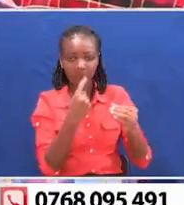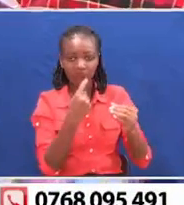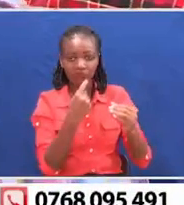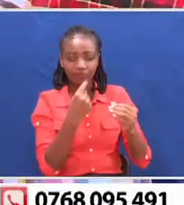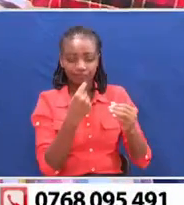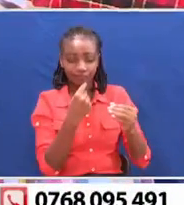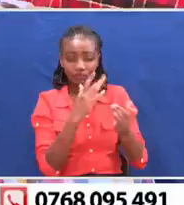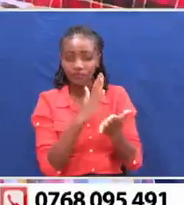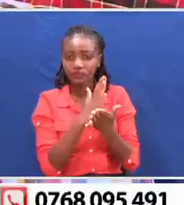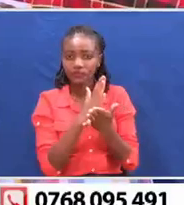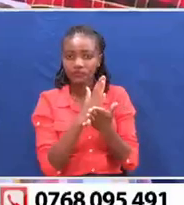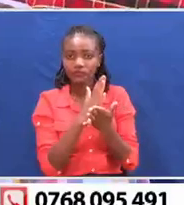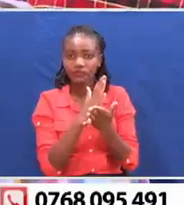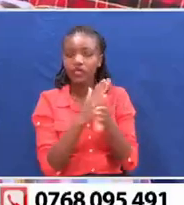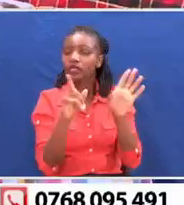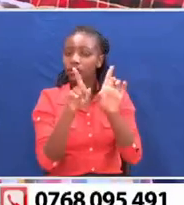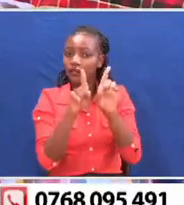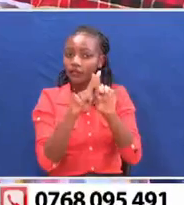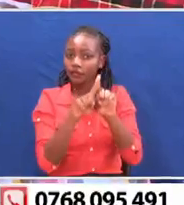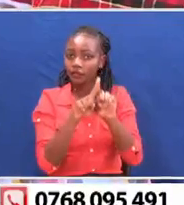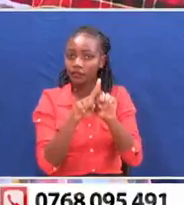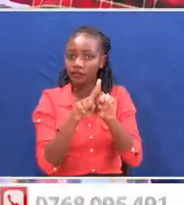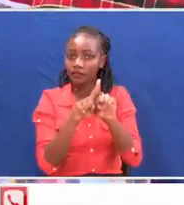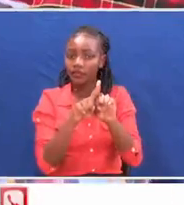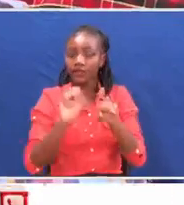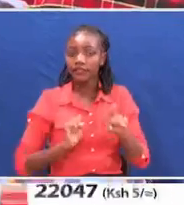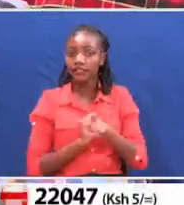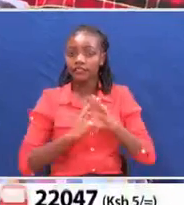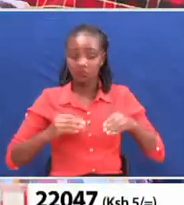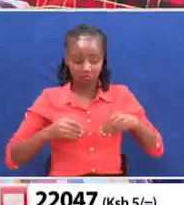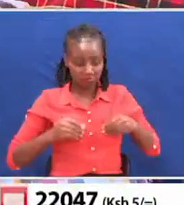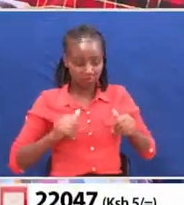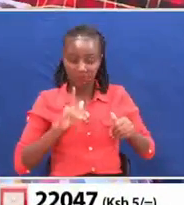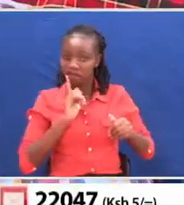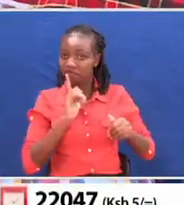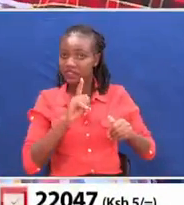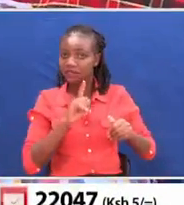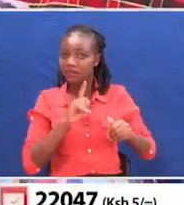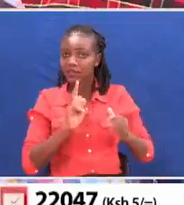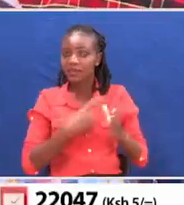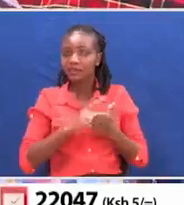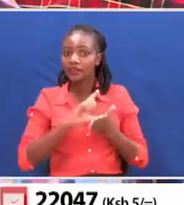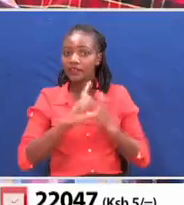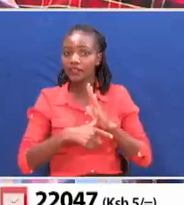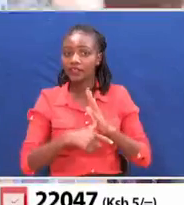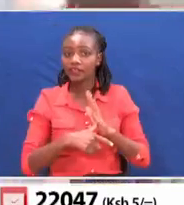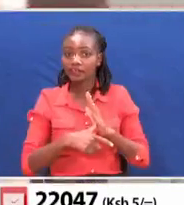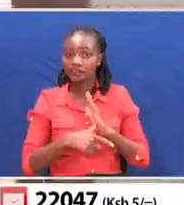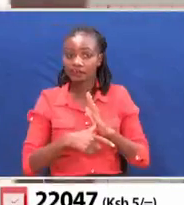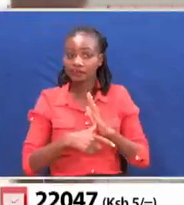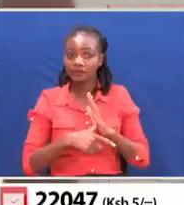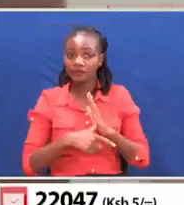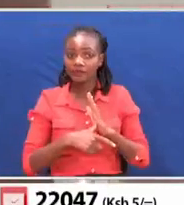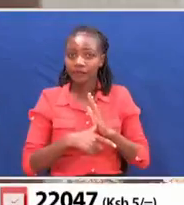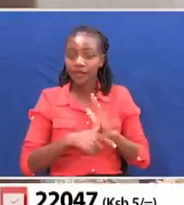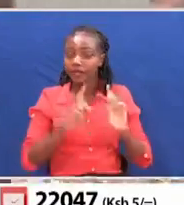hospitalization, and he recovered and was given a clean bill of health.